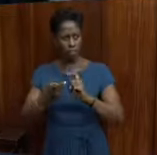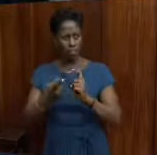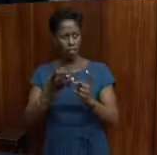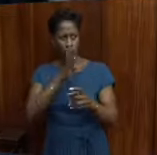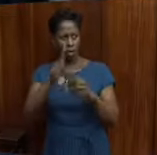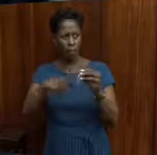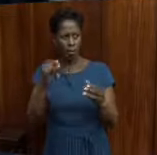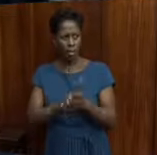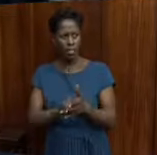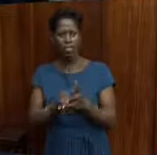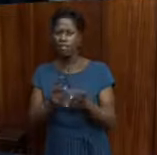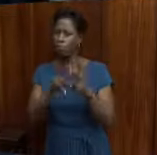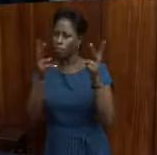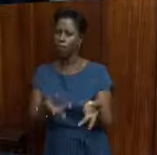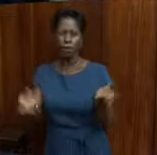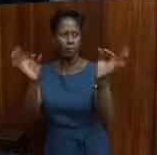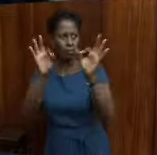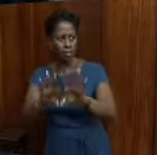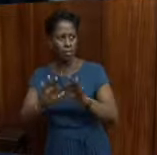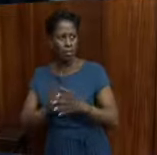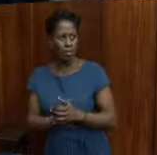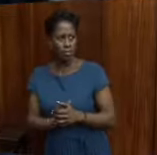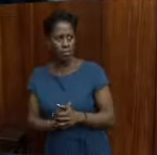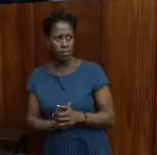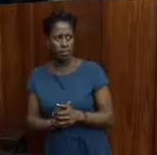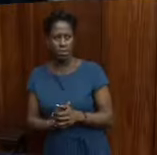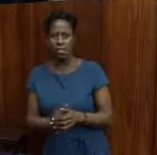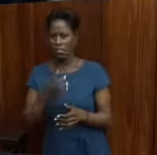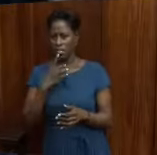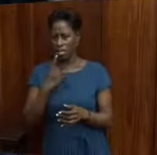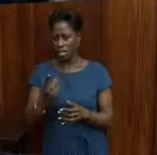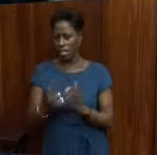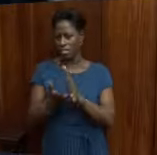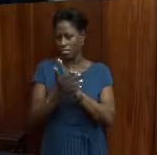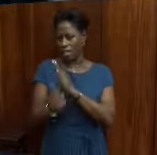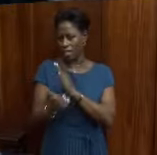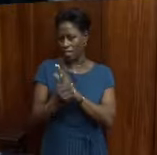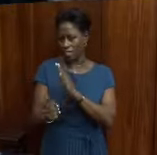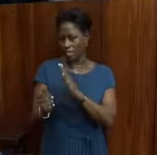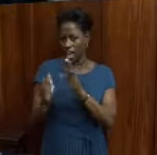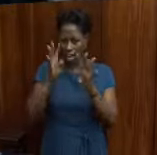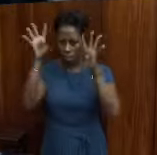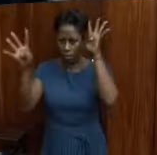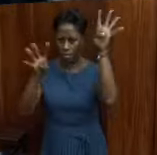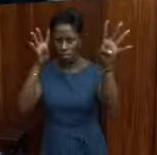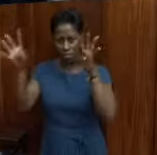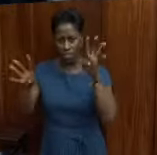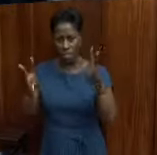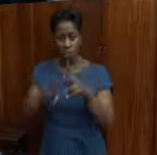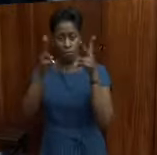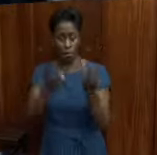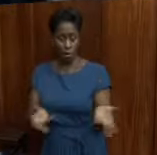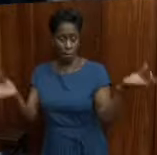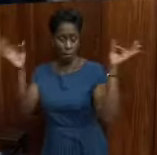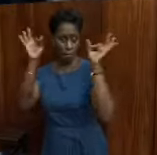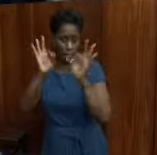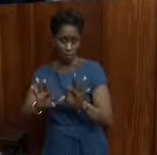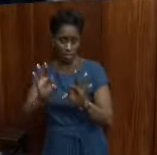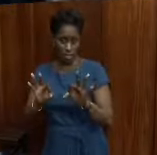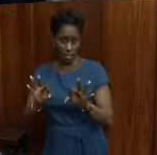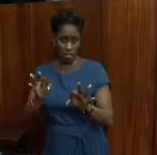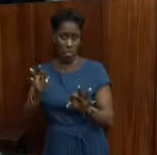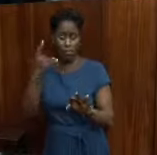large. In today's knowledge-based economy, talent and creativity are the preserve of any country or social class